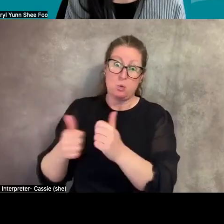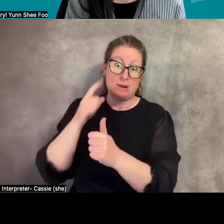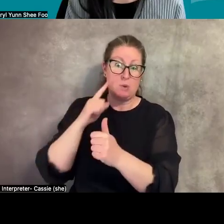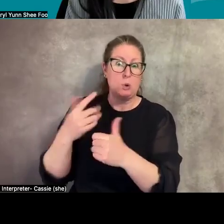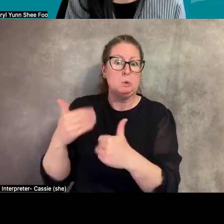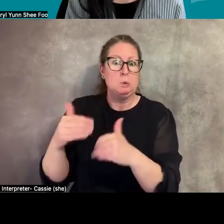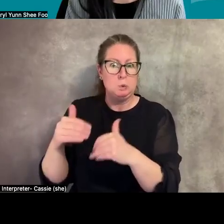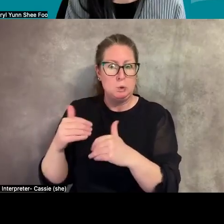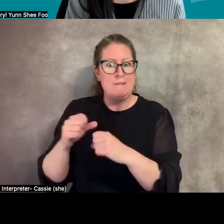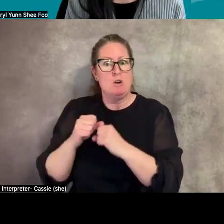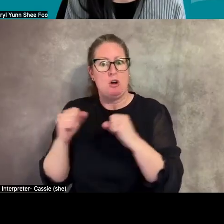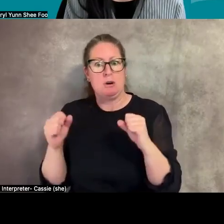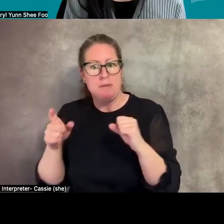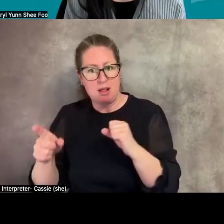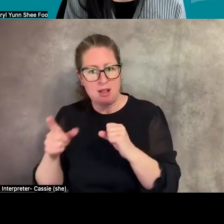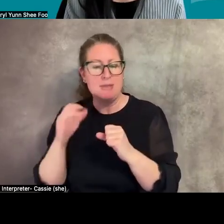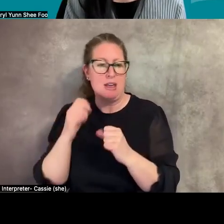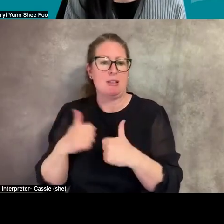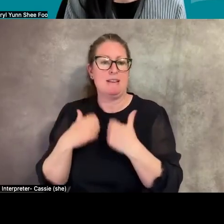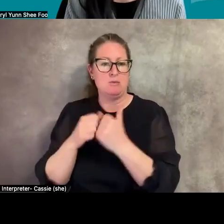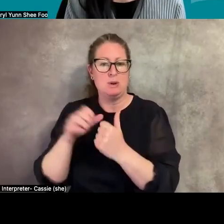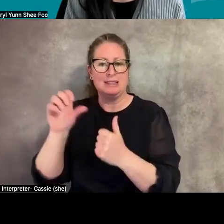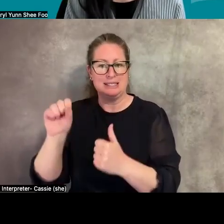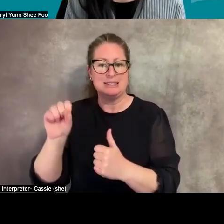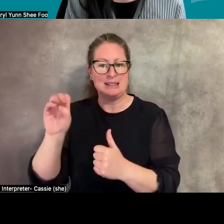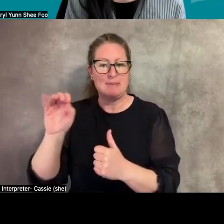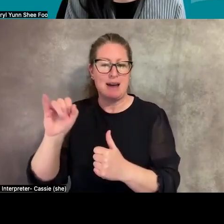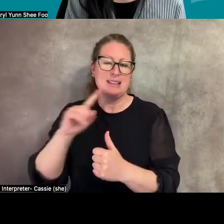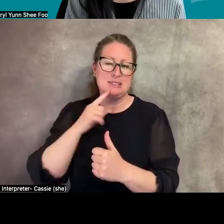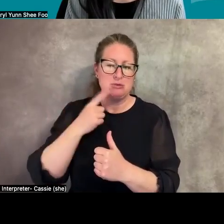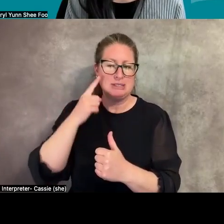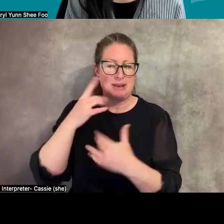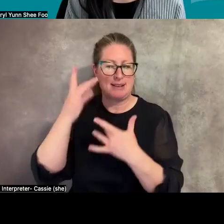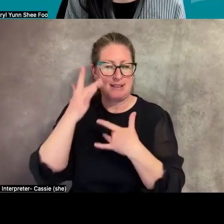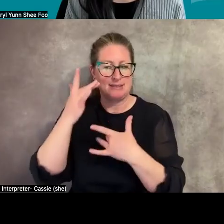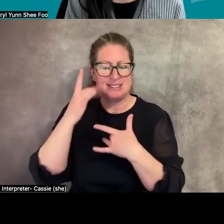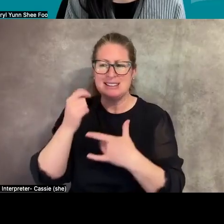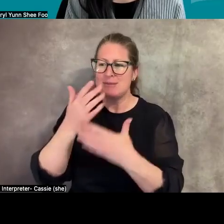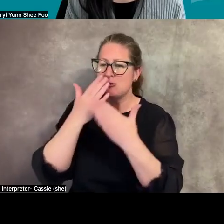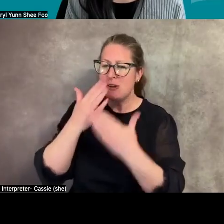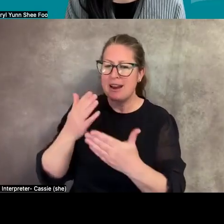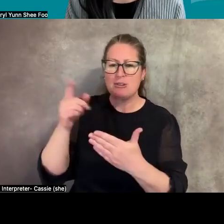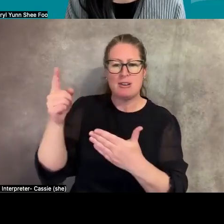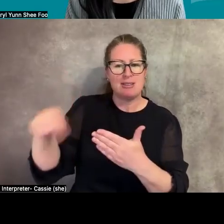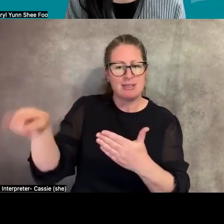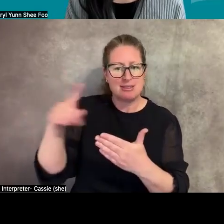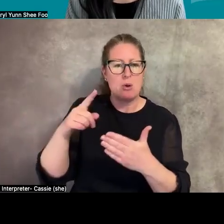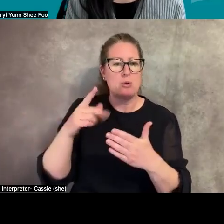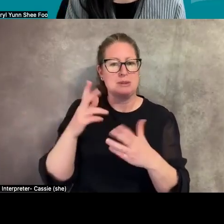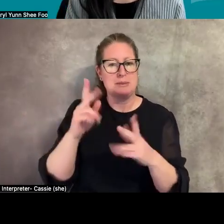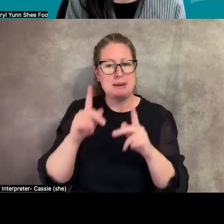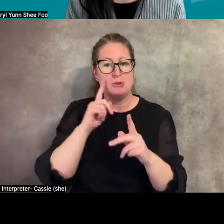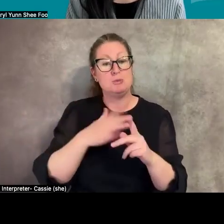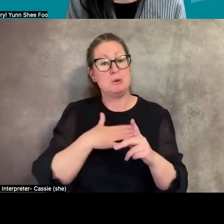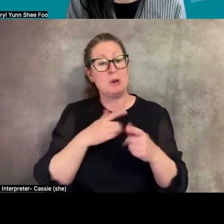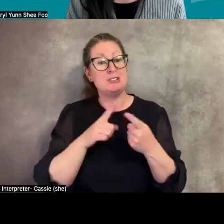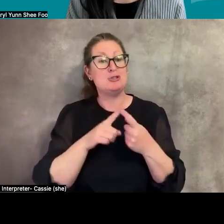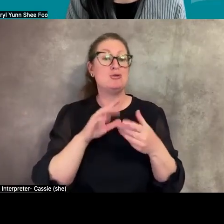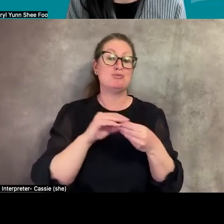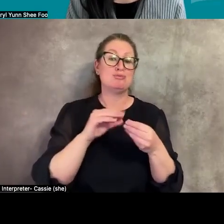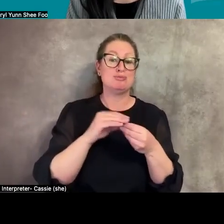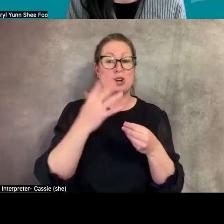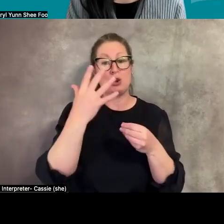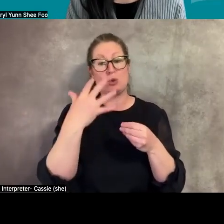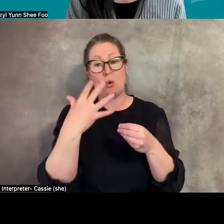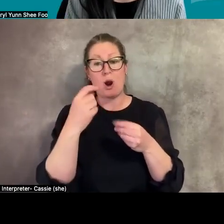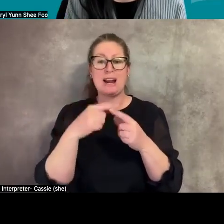living with serious mental illness. I am so grateful to them for their willingness to be recorded and for their experiences